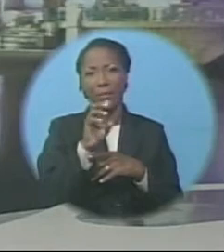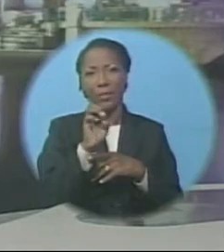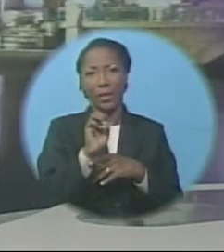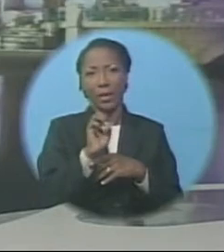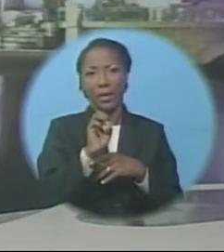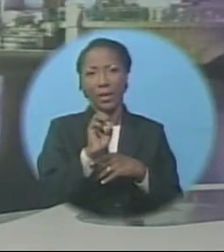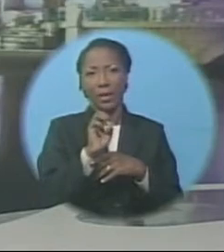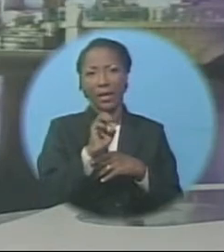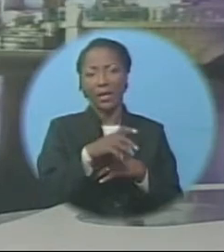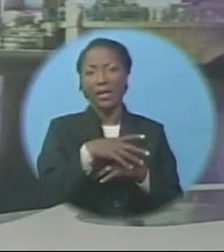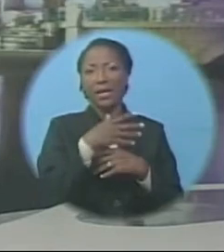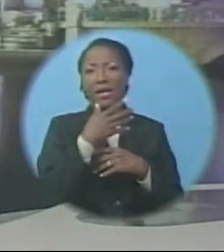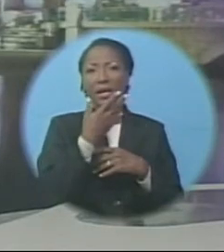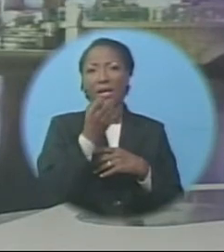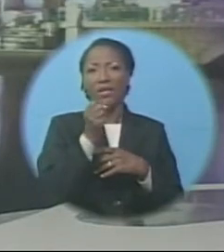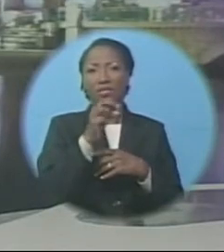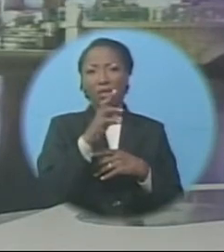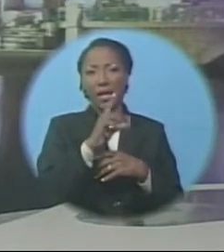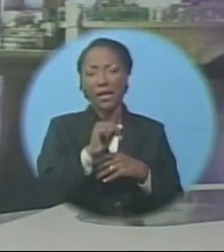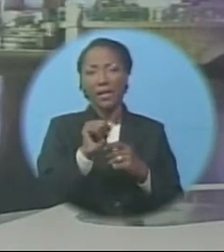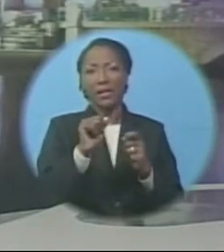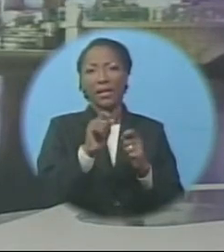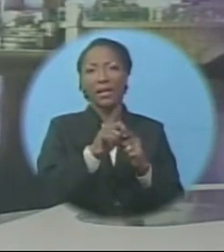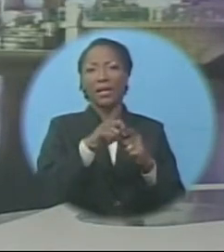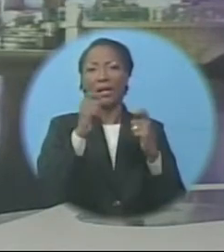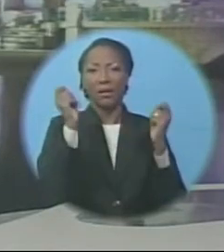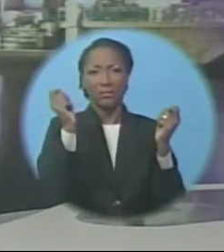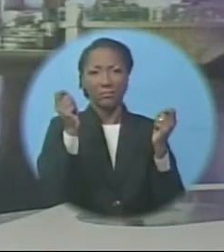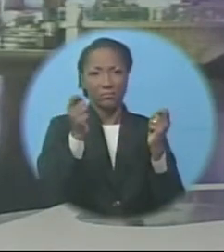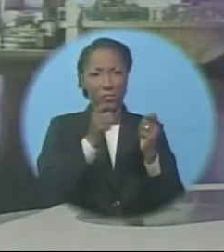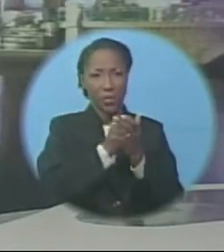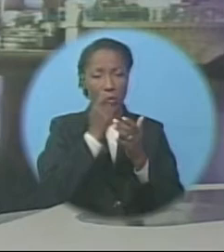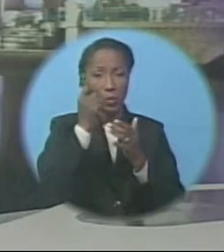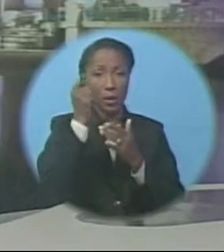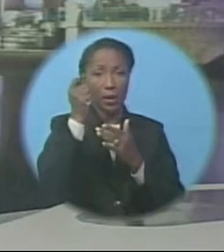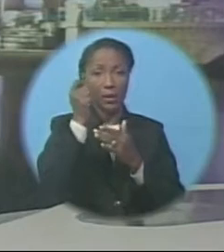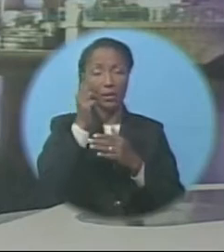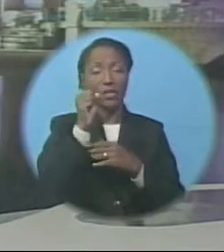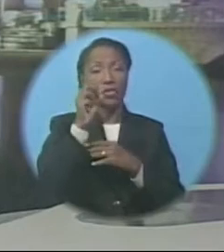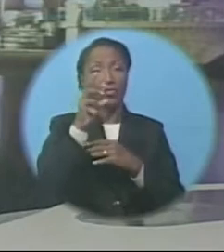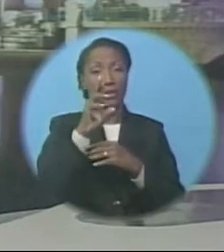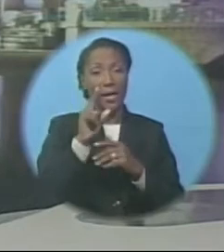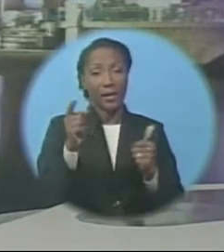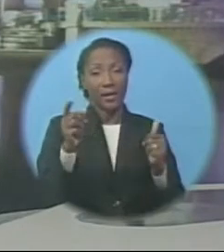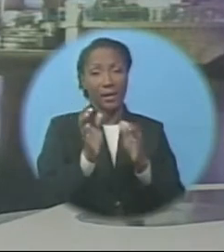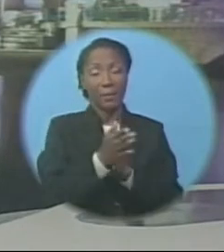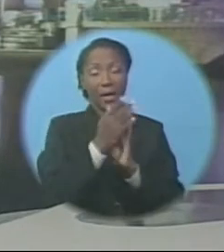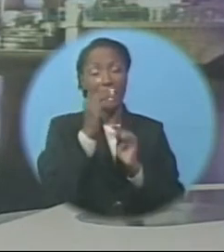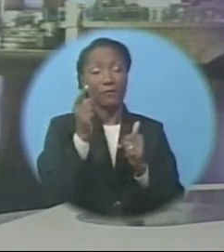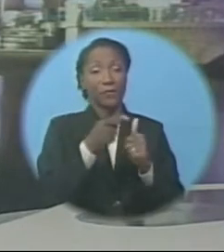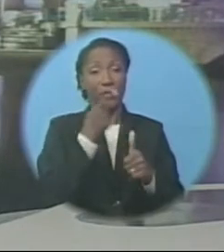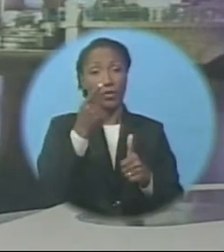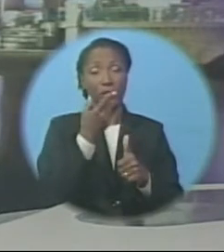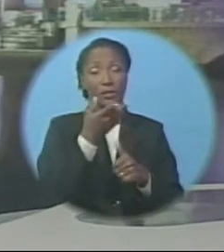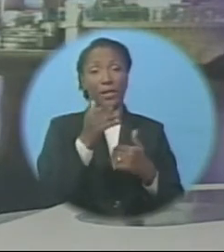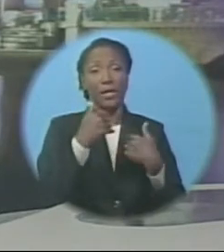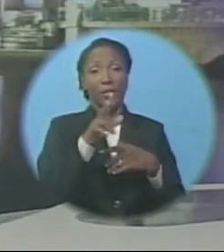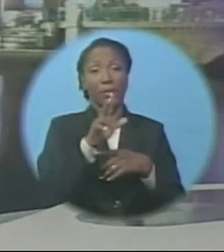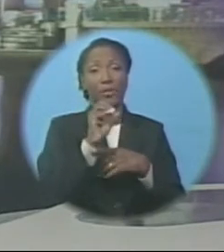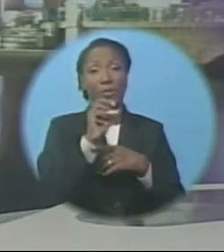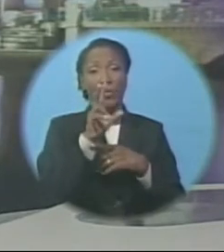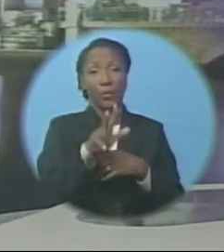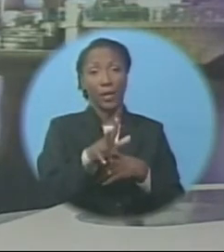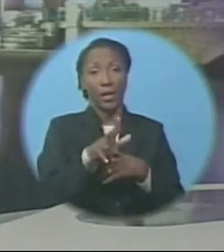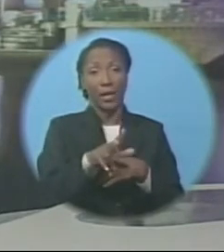to take first knock, and they posted 334-7 in their 50 overs. Leading the Sri Lankans were Kusal Mendis